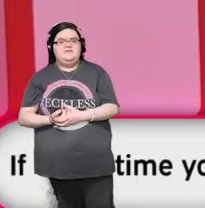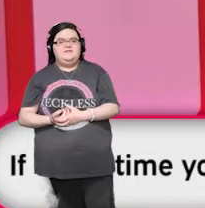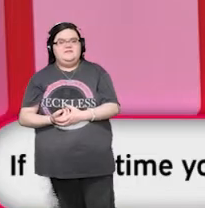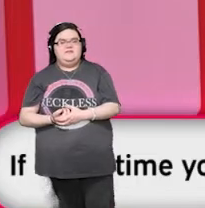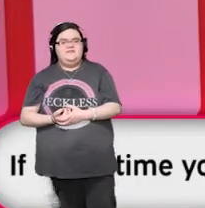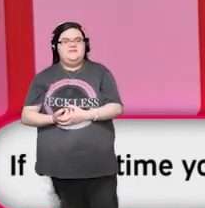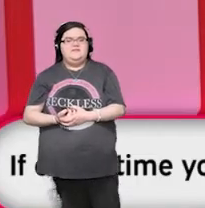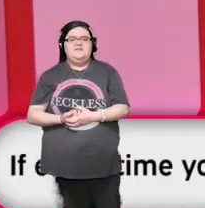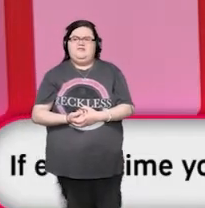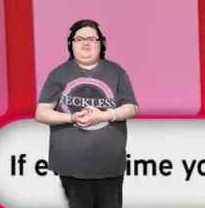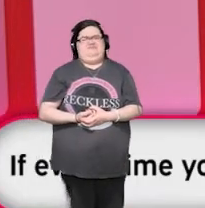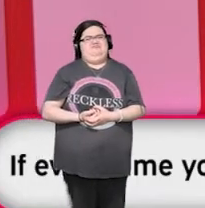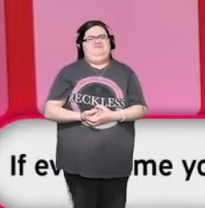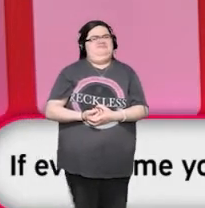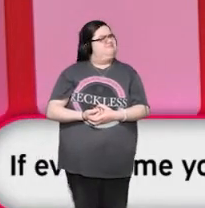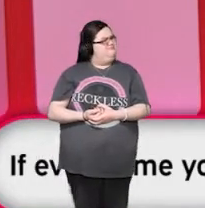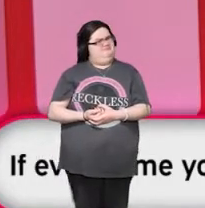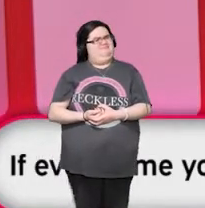Interstellar.